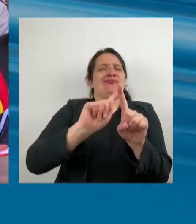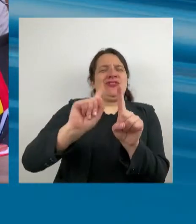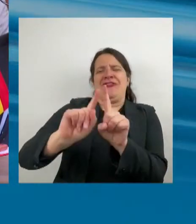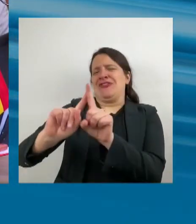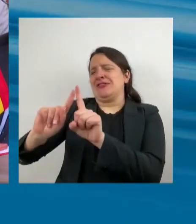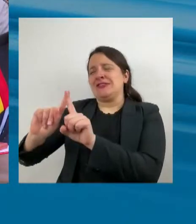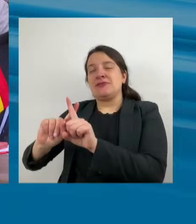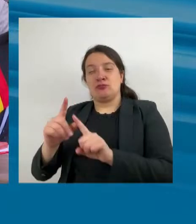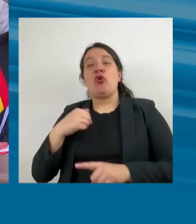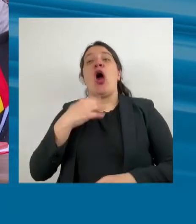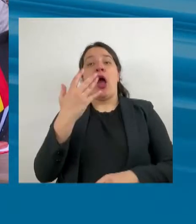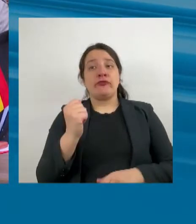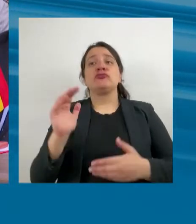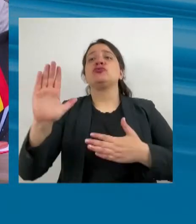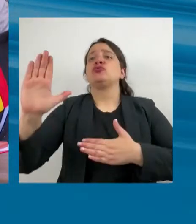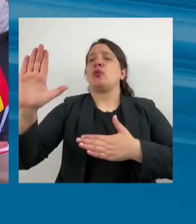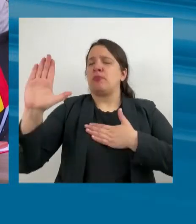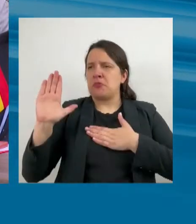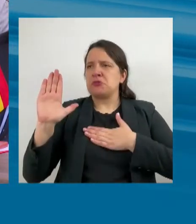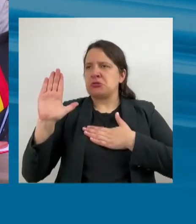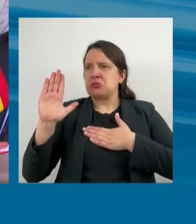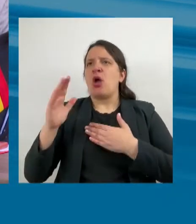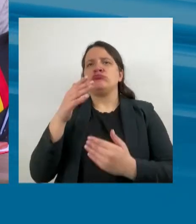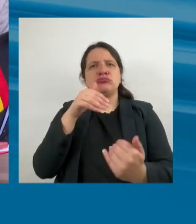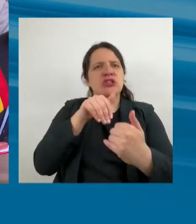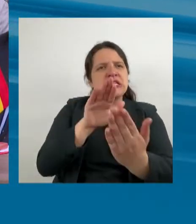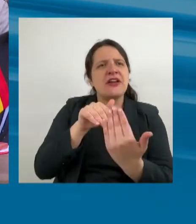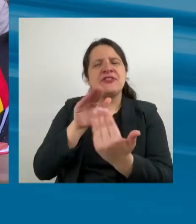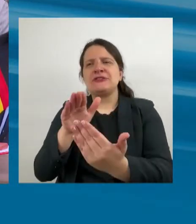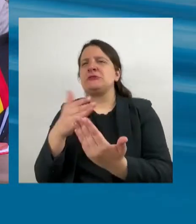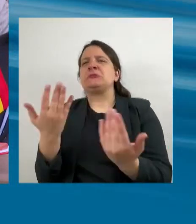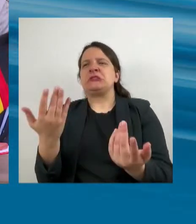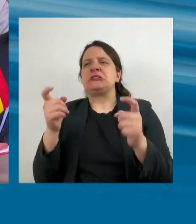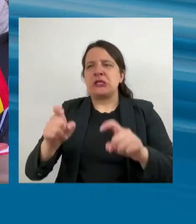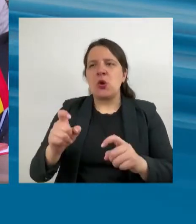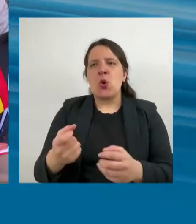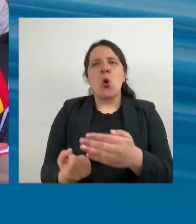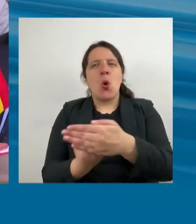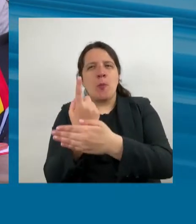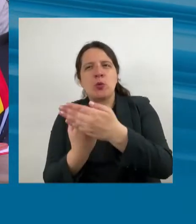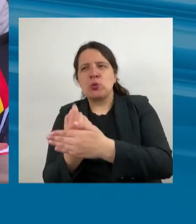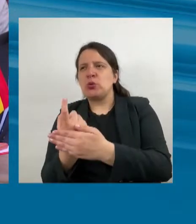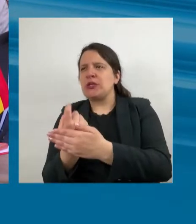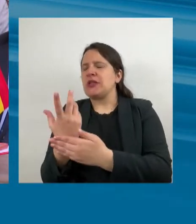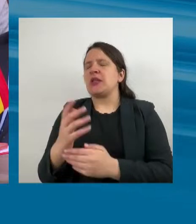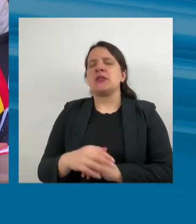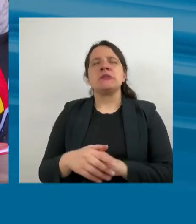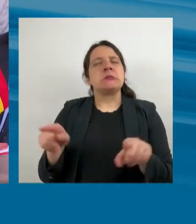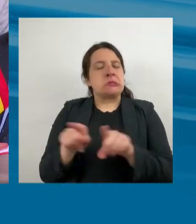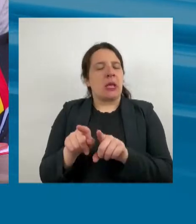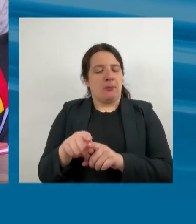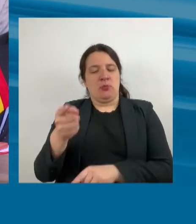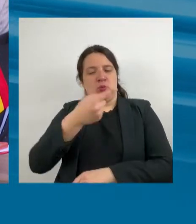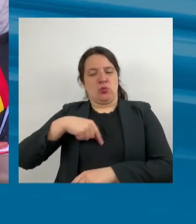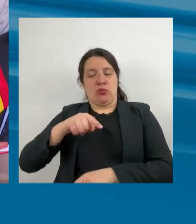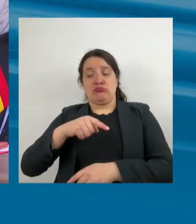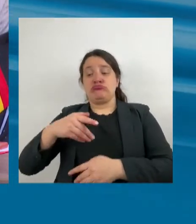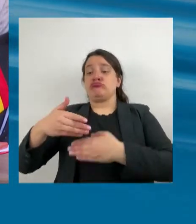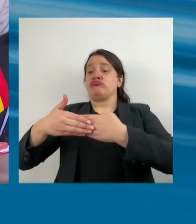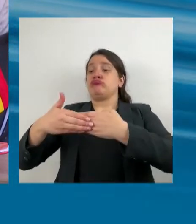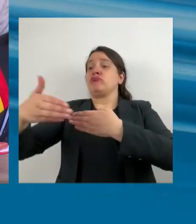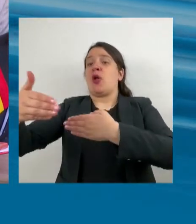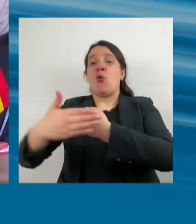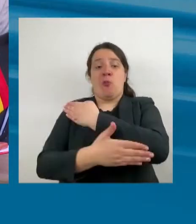by inequality and a lack of opportunity, not only within our borders, but in partnership with nations across the globe